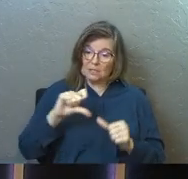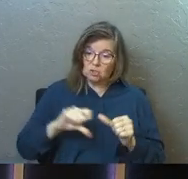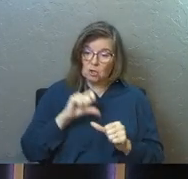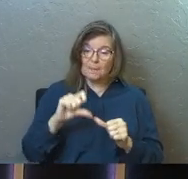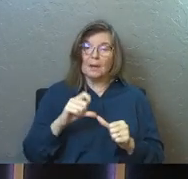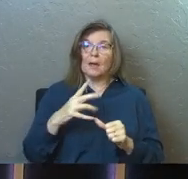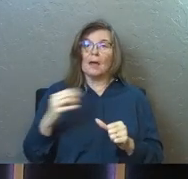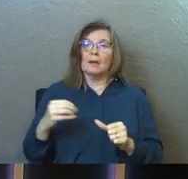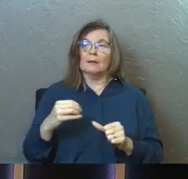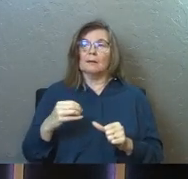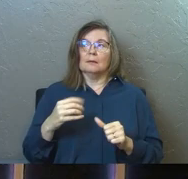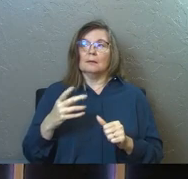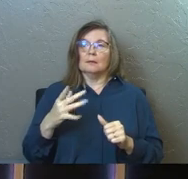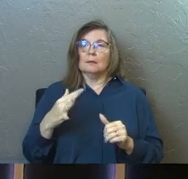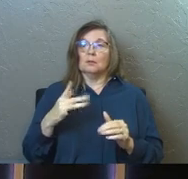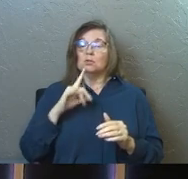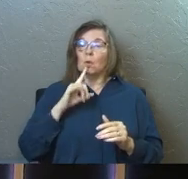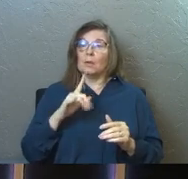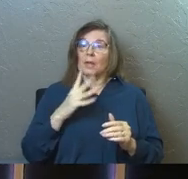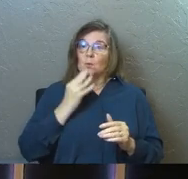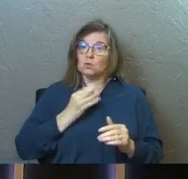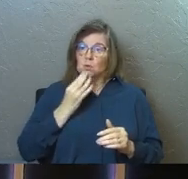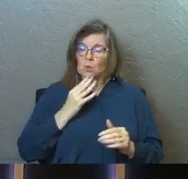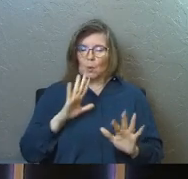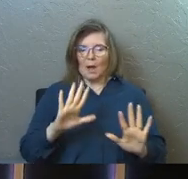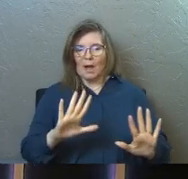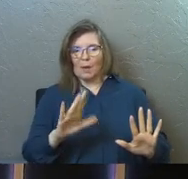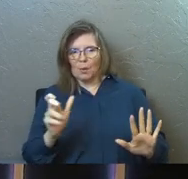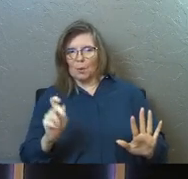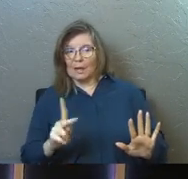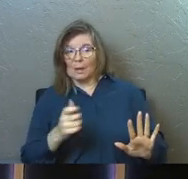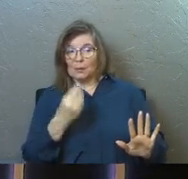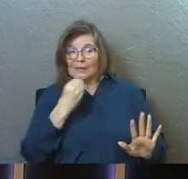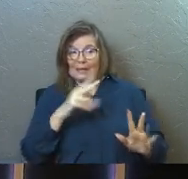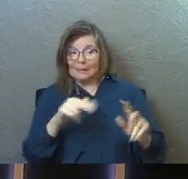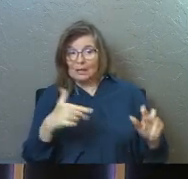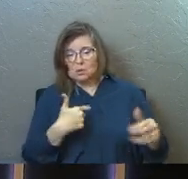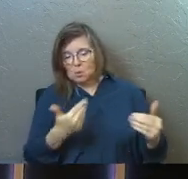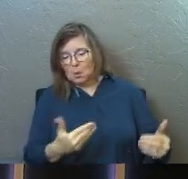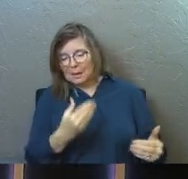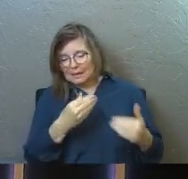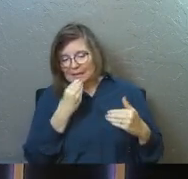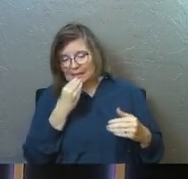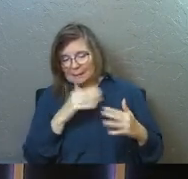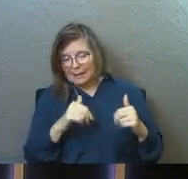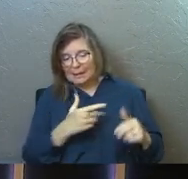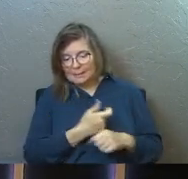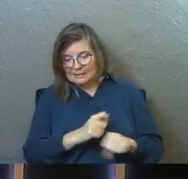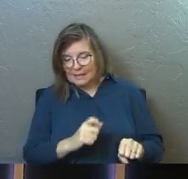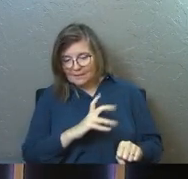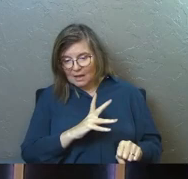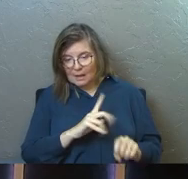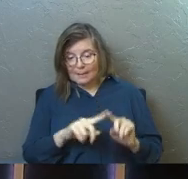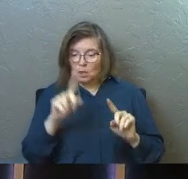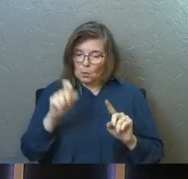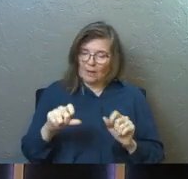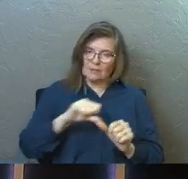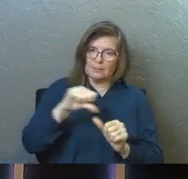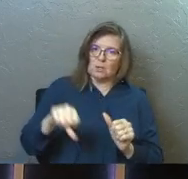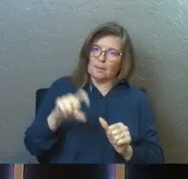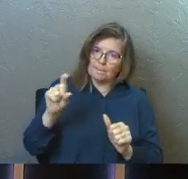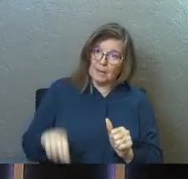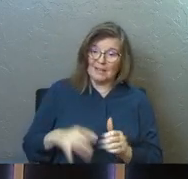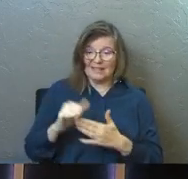get circumcised. And so there were Jews that were like, well, we're okay with eating bacon. You can go ahead and eat bacon and be saved. But you got